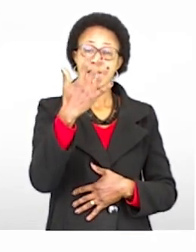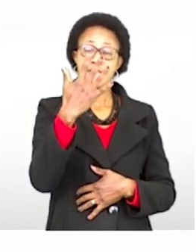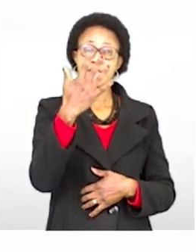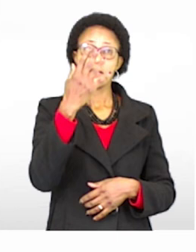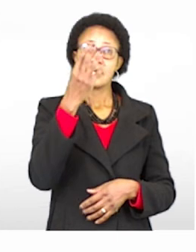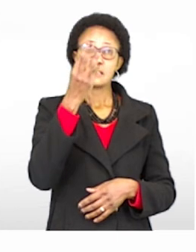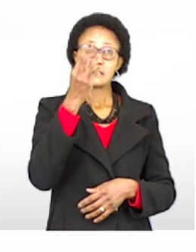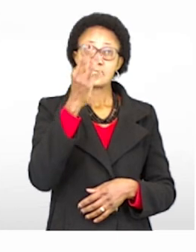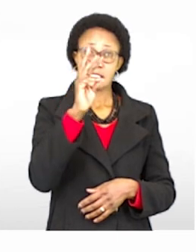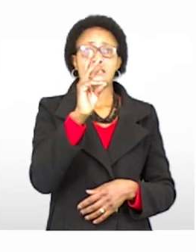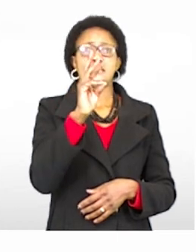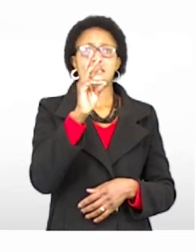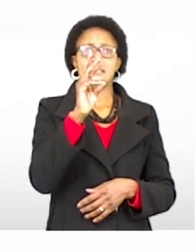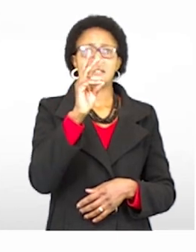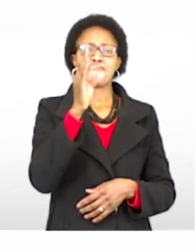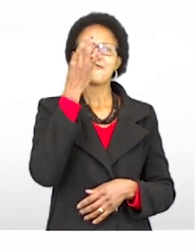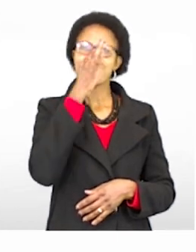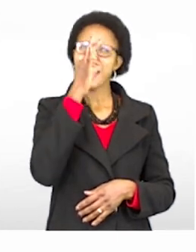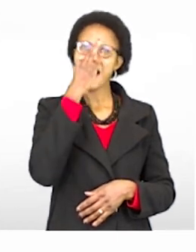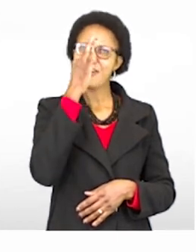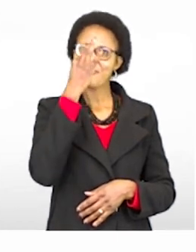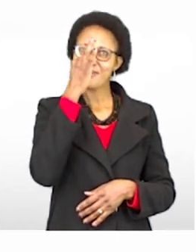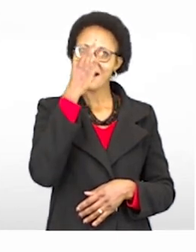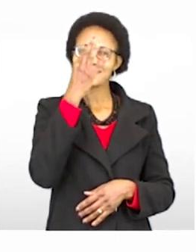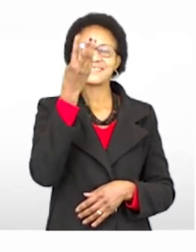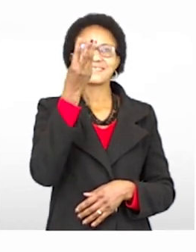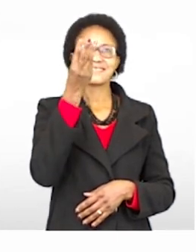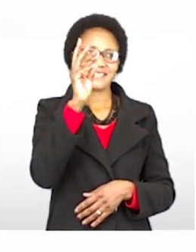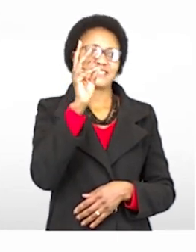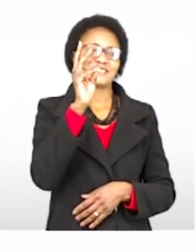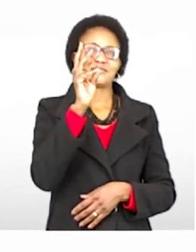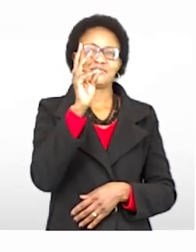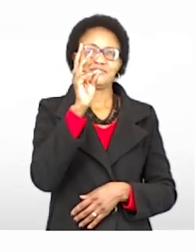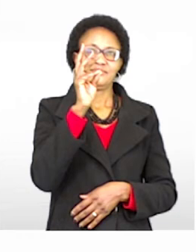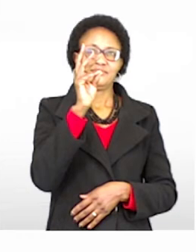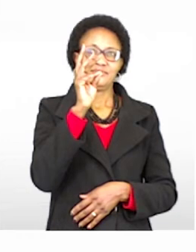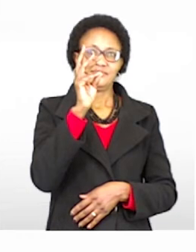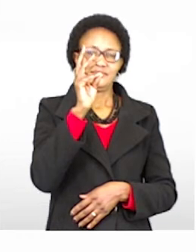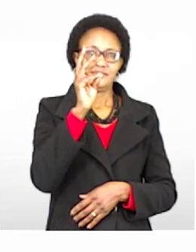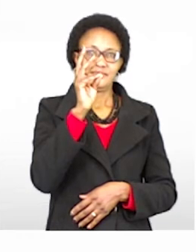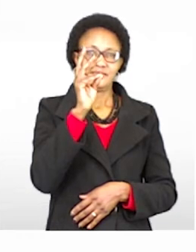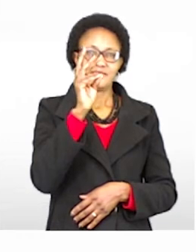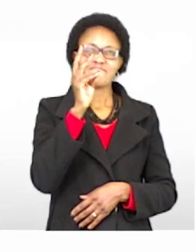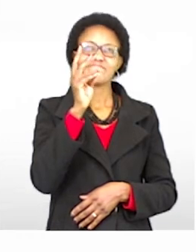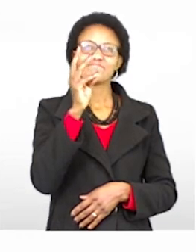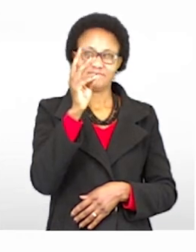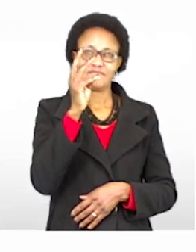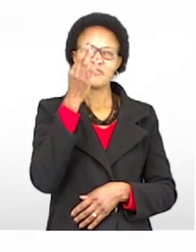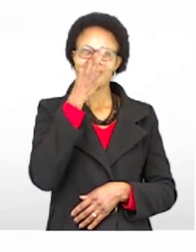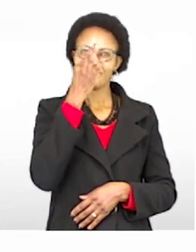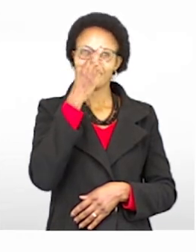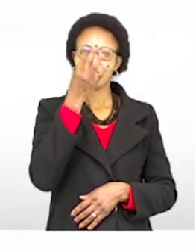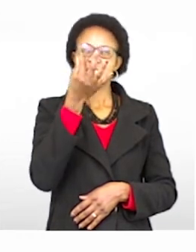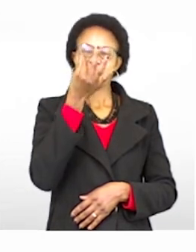5, 6. There are 6 flowers shown in our book. So